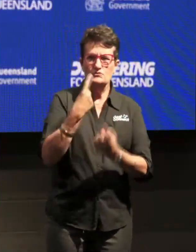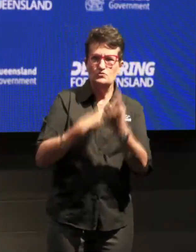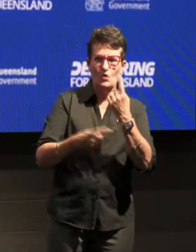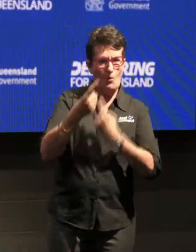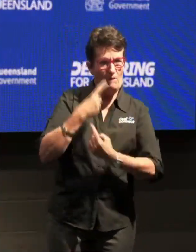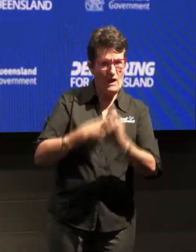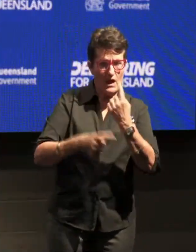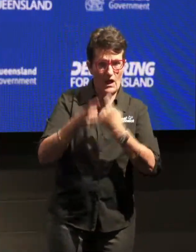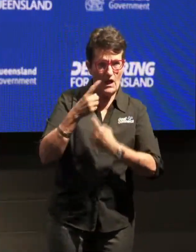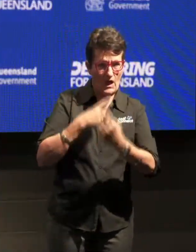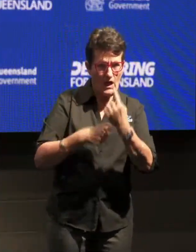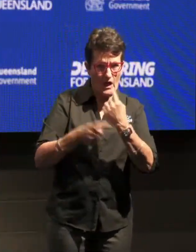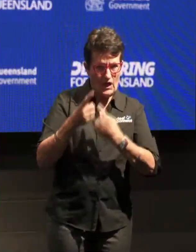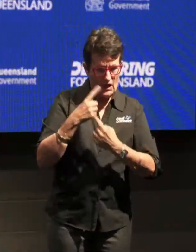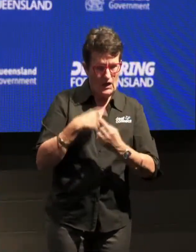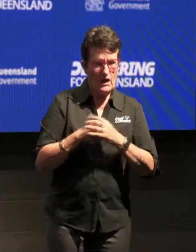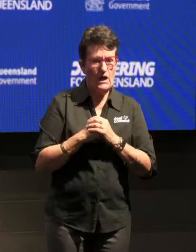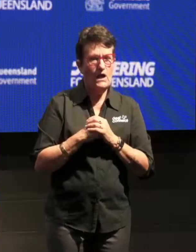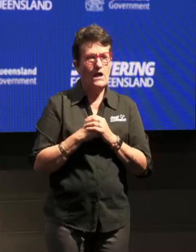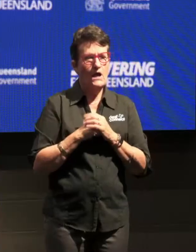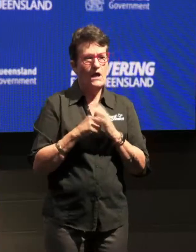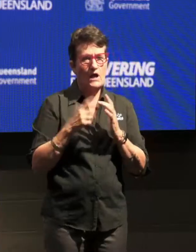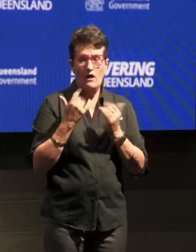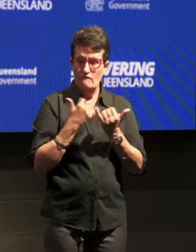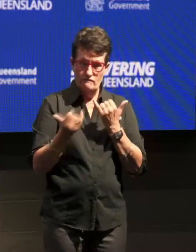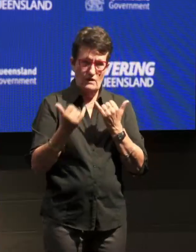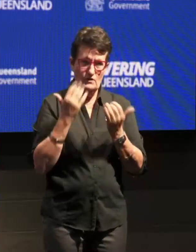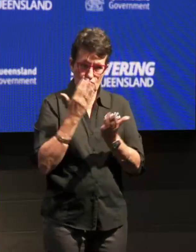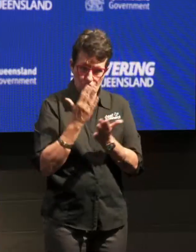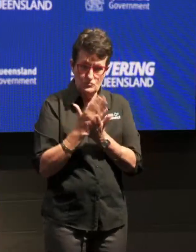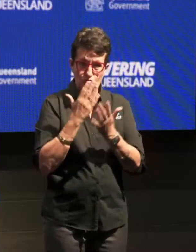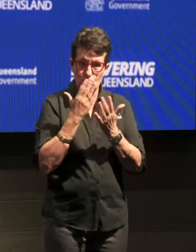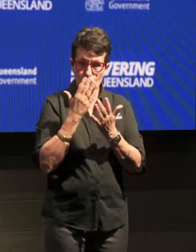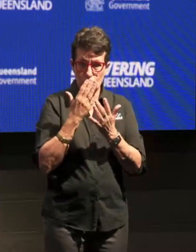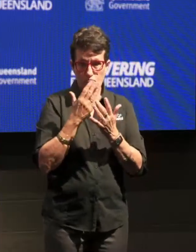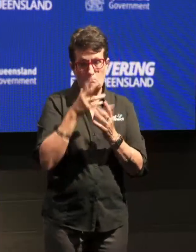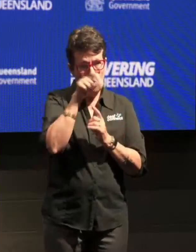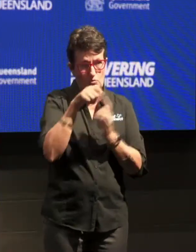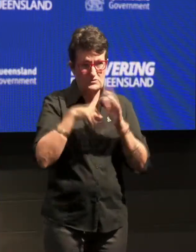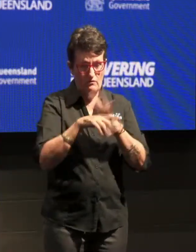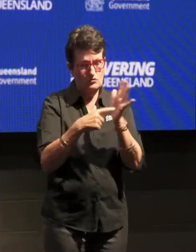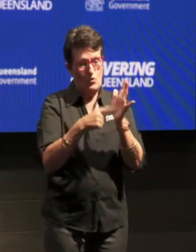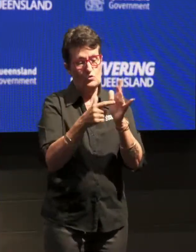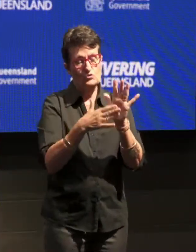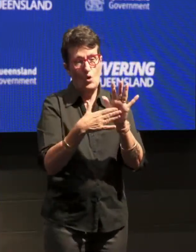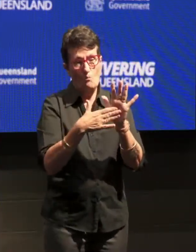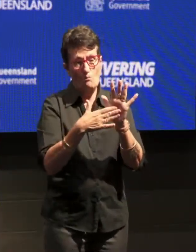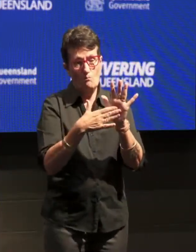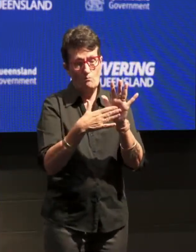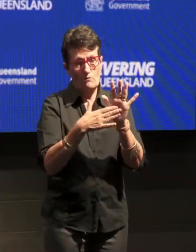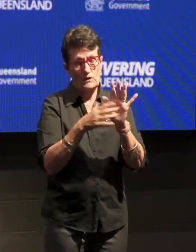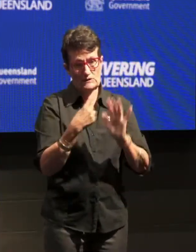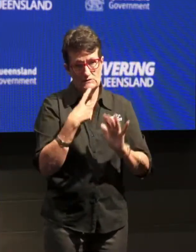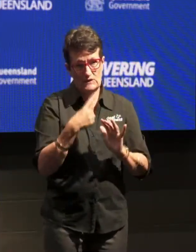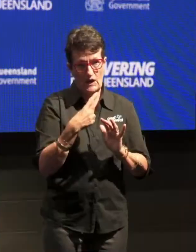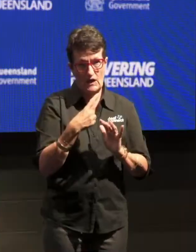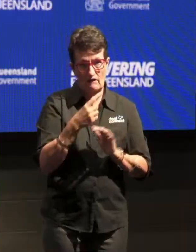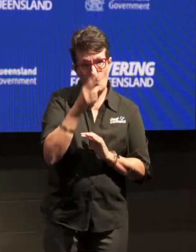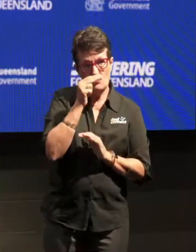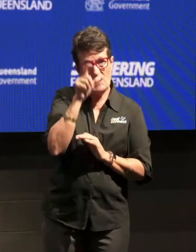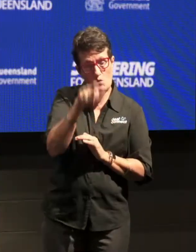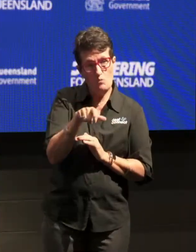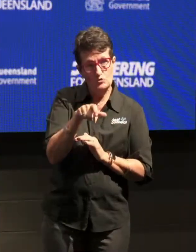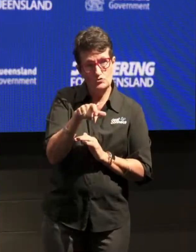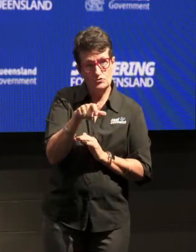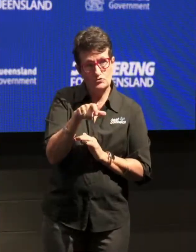and he's one of the ones quoted in your story. He's very credible. It's Tom, and he said to me, he goes, if you're a young person